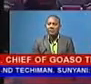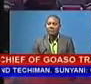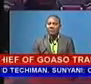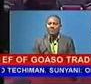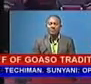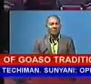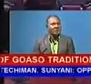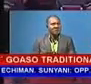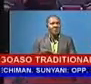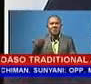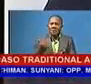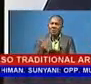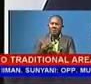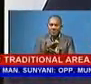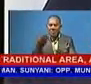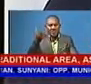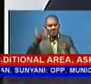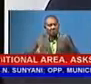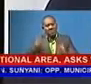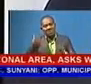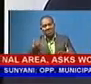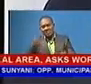It's to facilitate the work of your lordship.